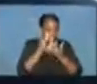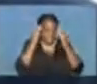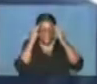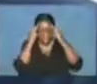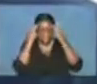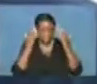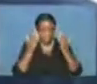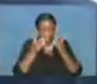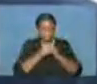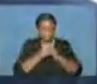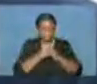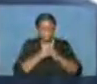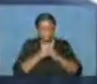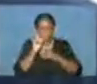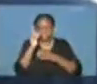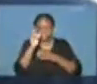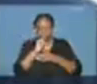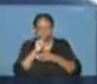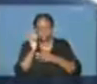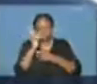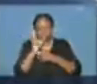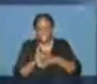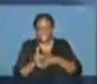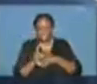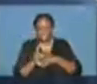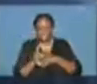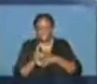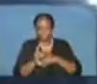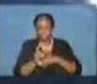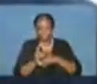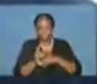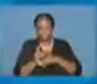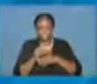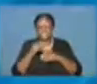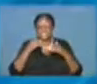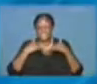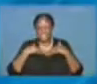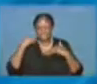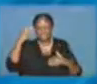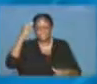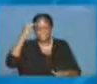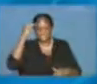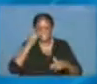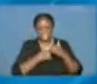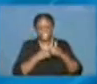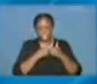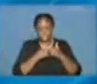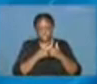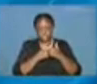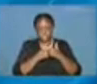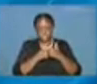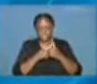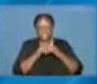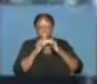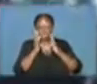He was unstable, but not to the point where I would say, well, he has a mental issue. Carey hopes to be reunited with his